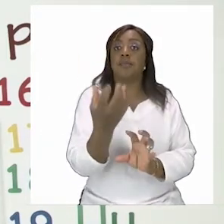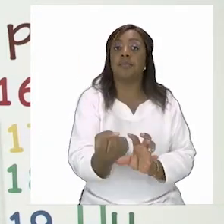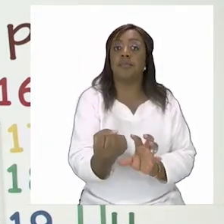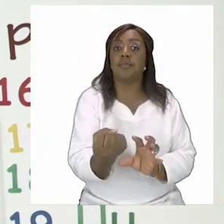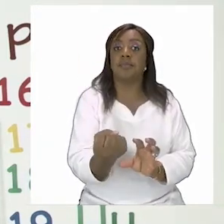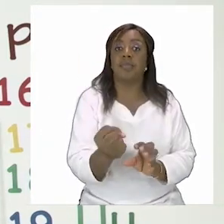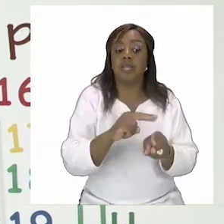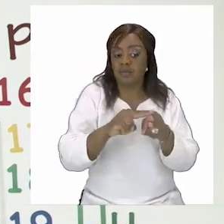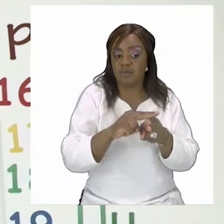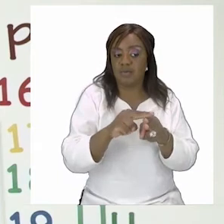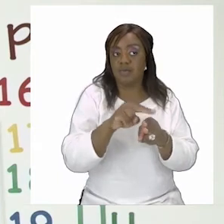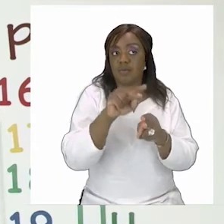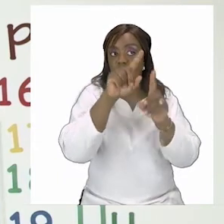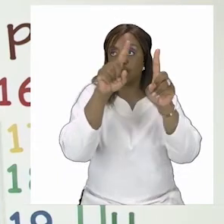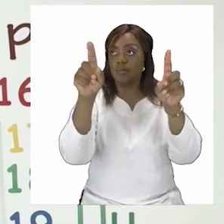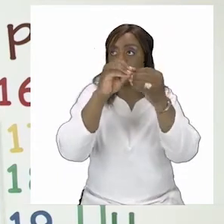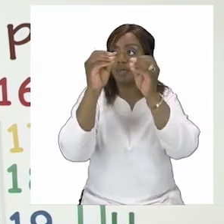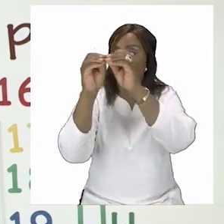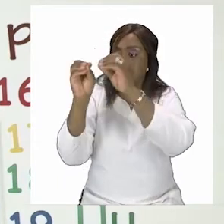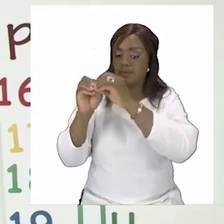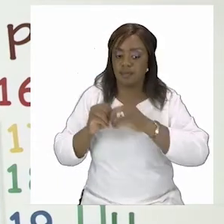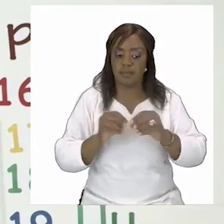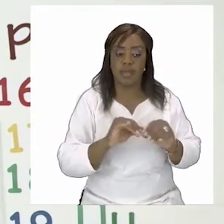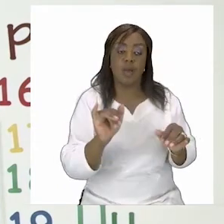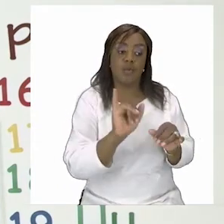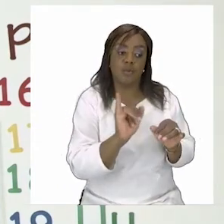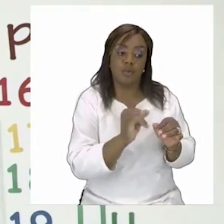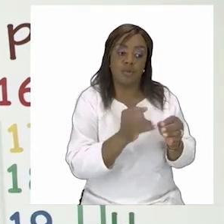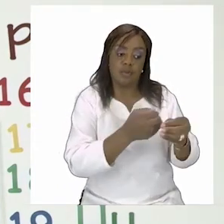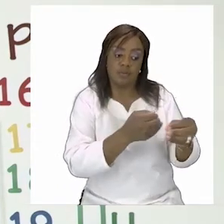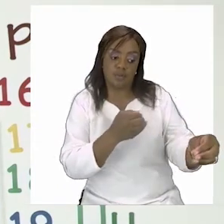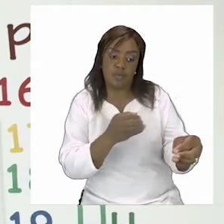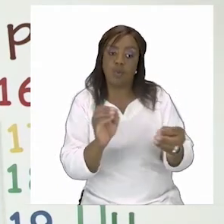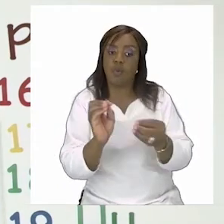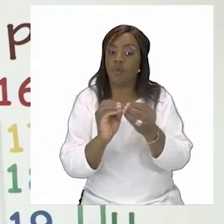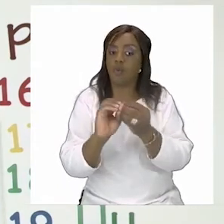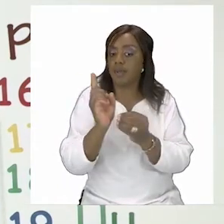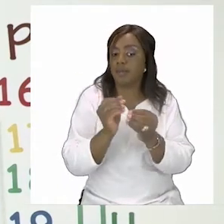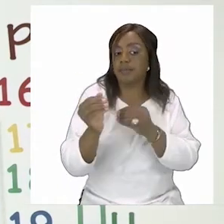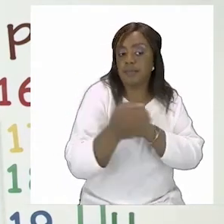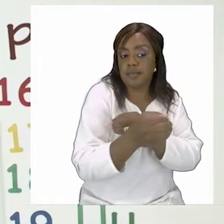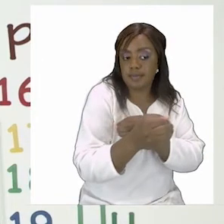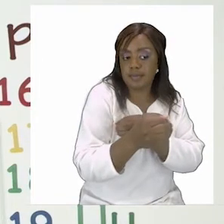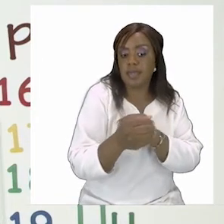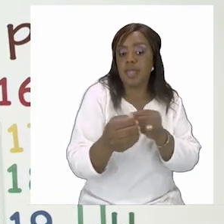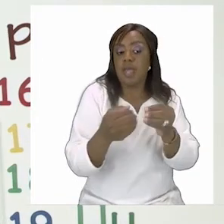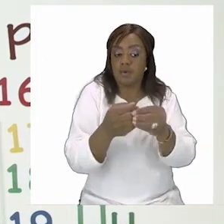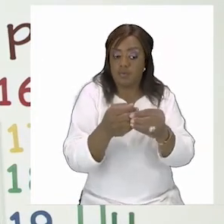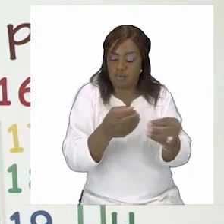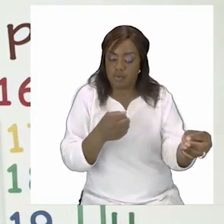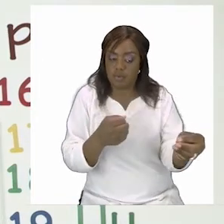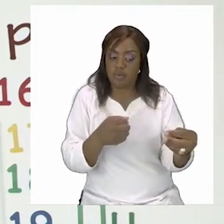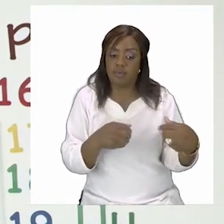use them to show what number is before and what number is after. Now, before, if we're standing